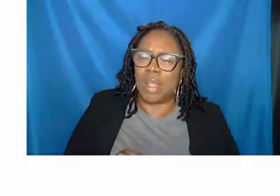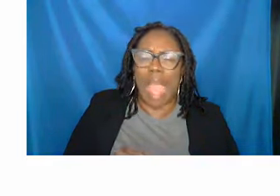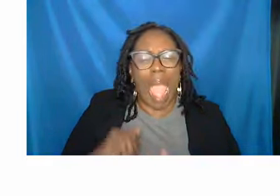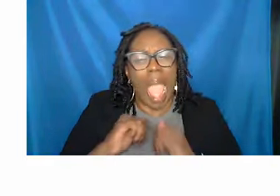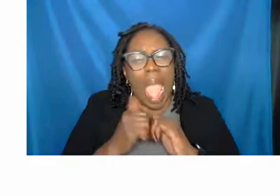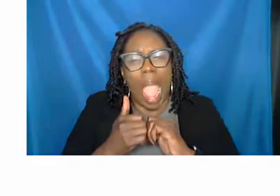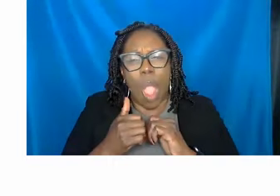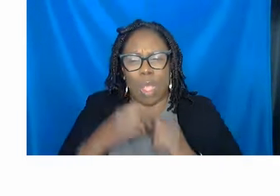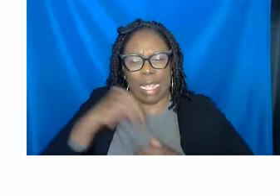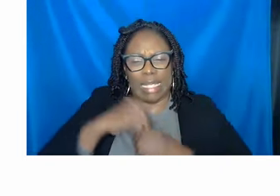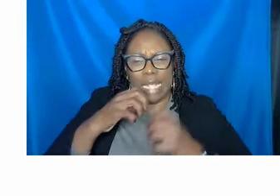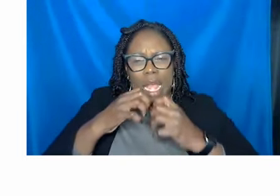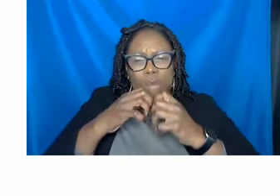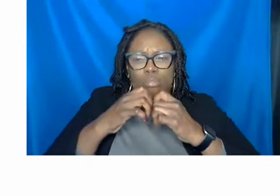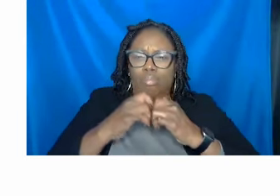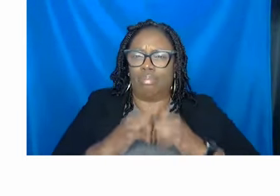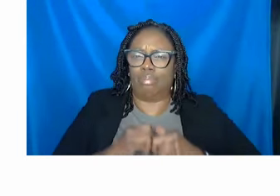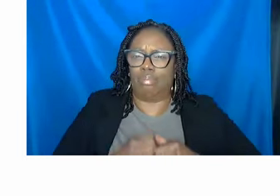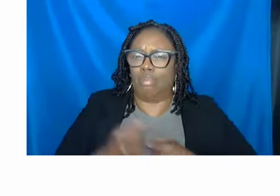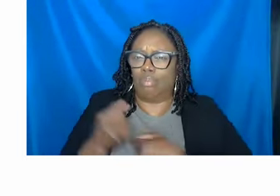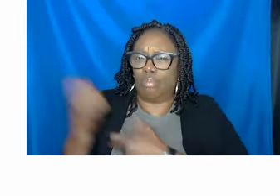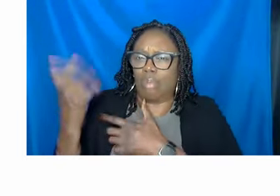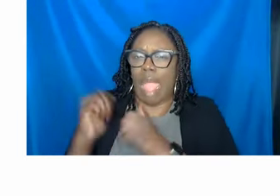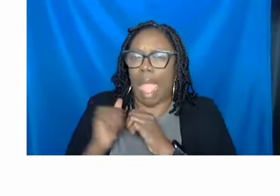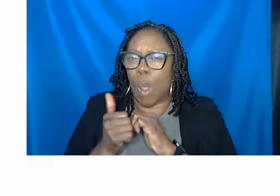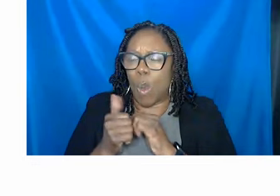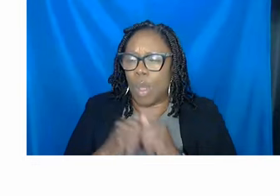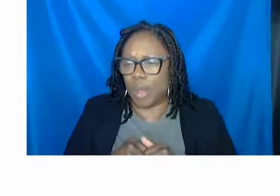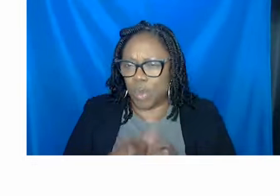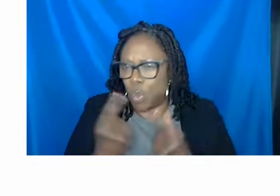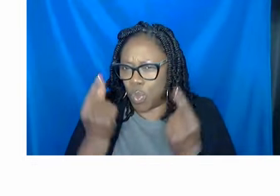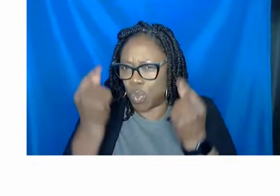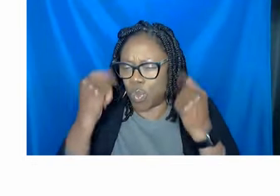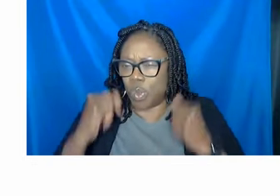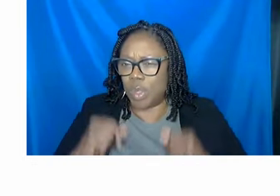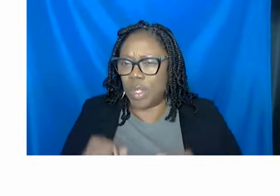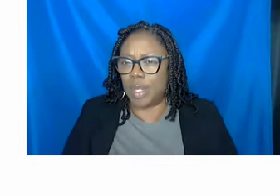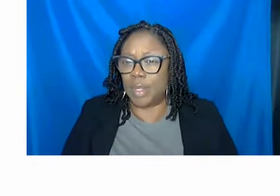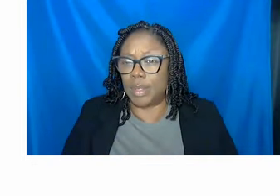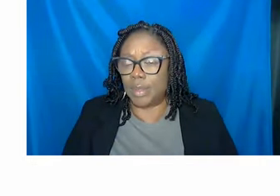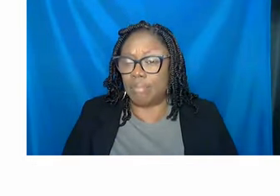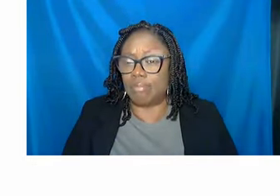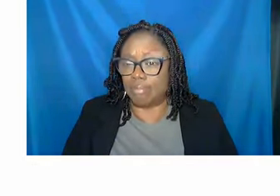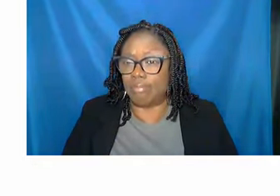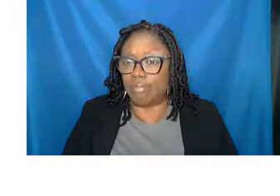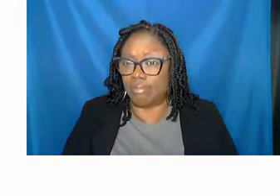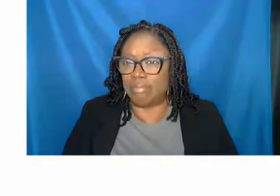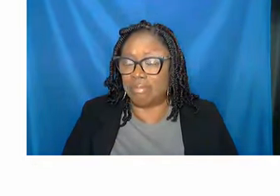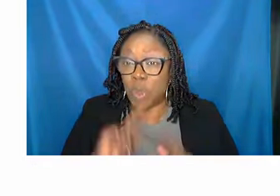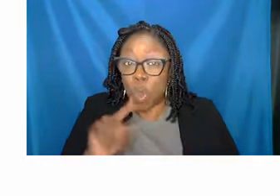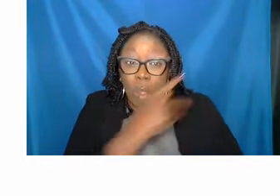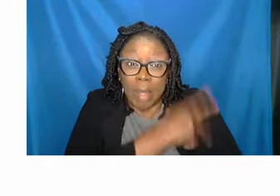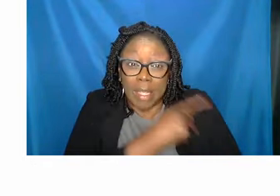deconstruct that interaction? You know, and it was like, I'm going into the home, kind of, you know, going to where the patient is